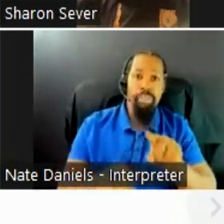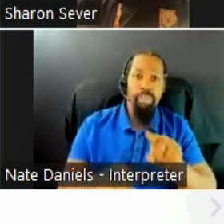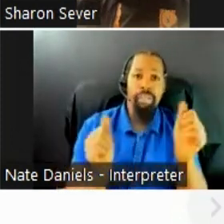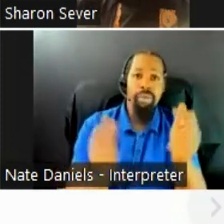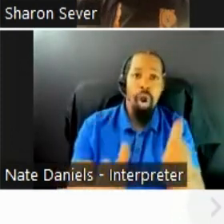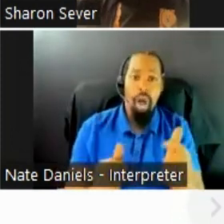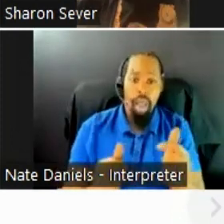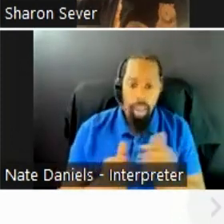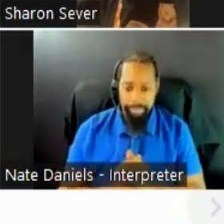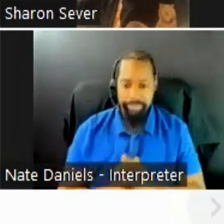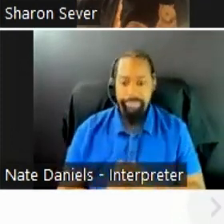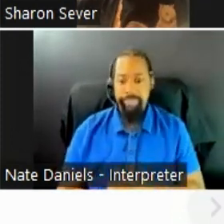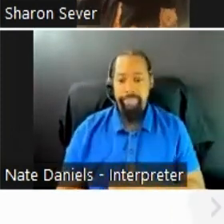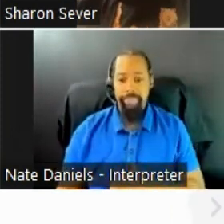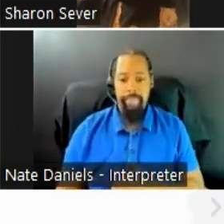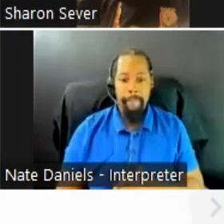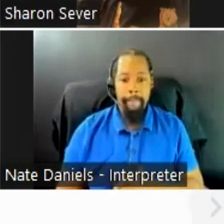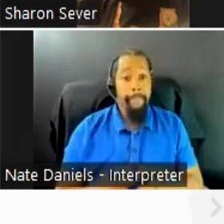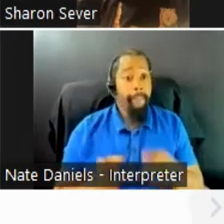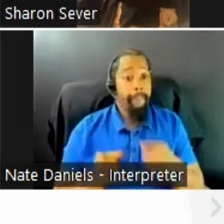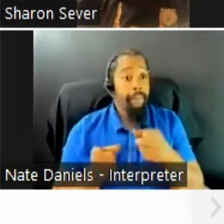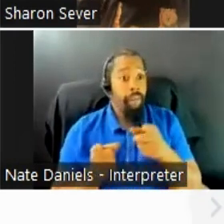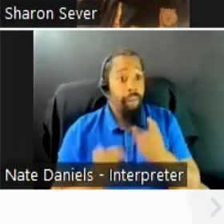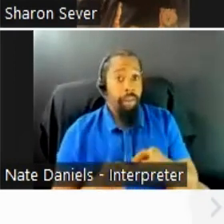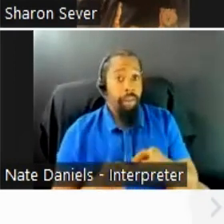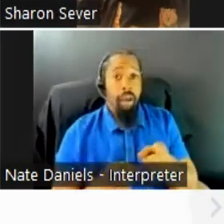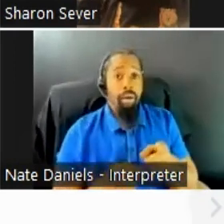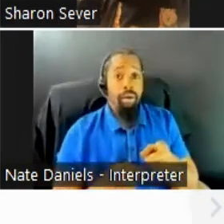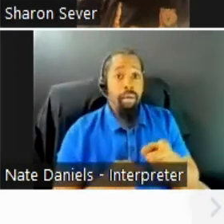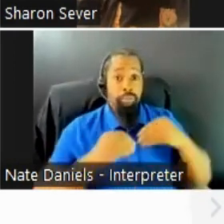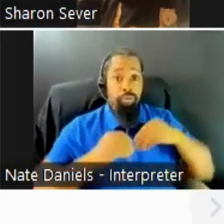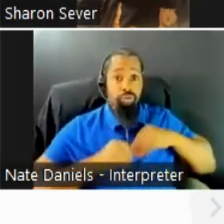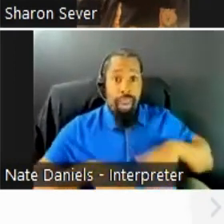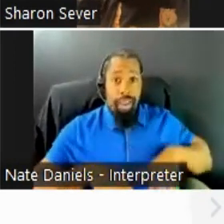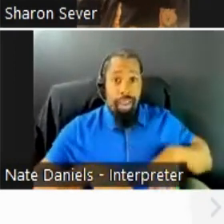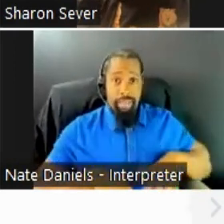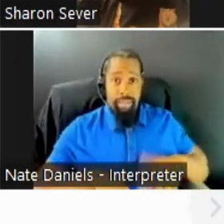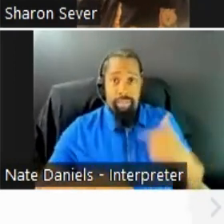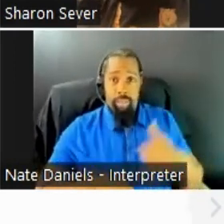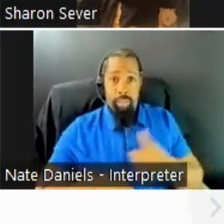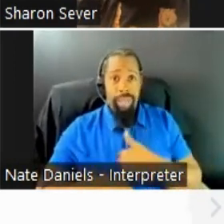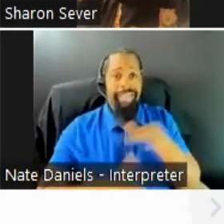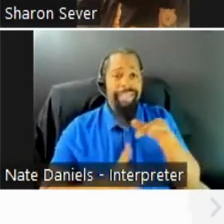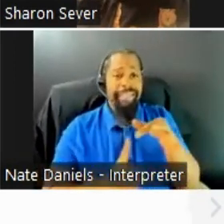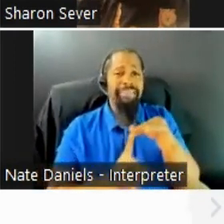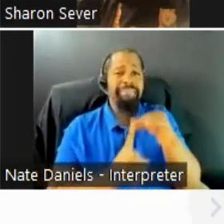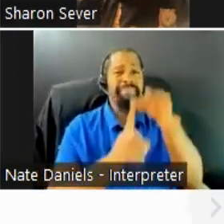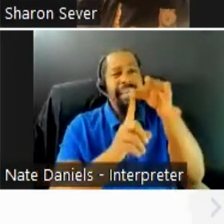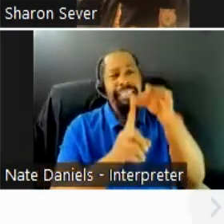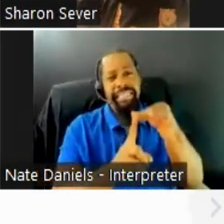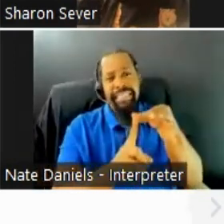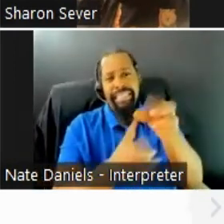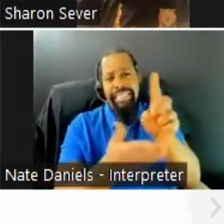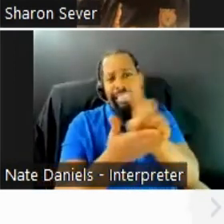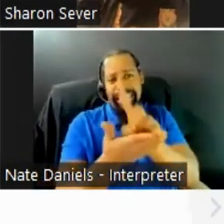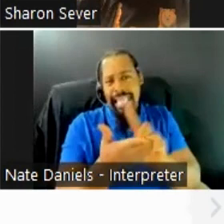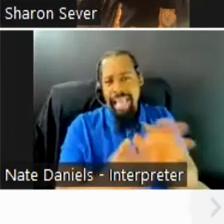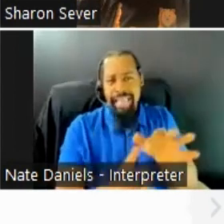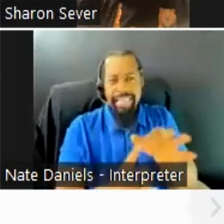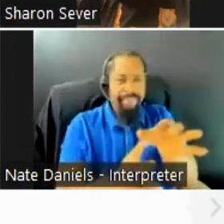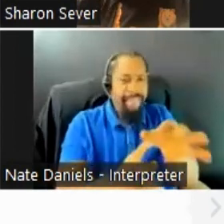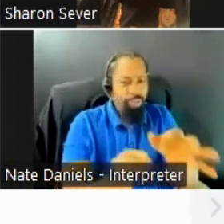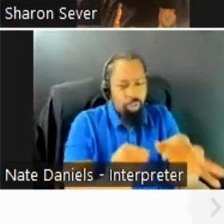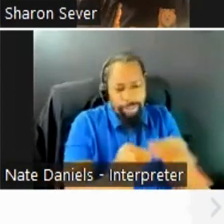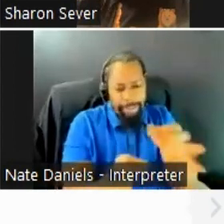This dress was specially designed for Serena Williams. Mm. We've had a request for